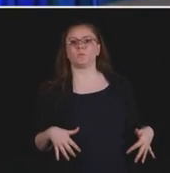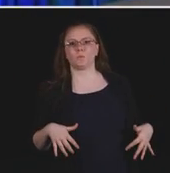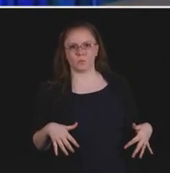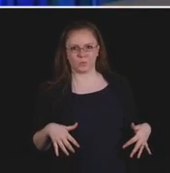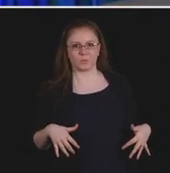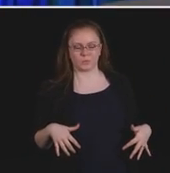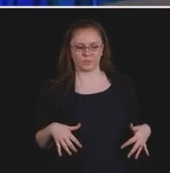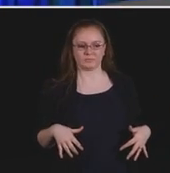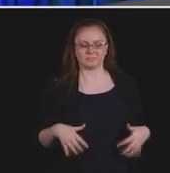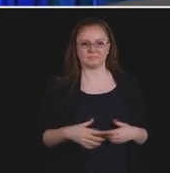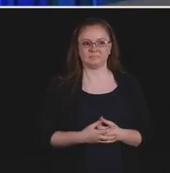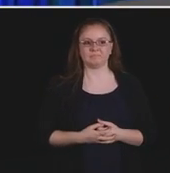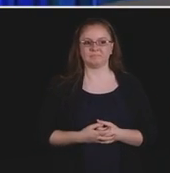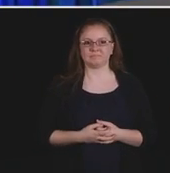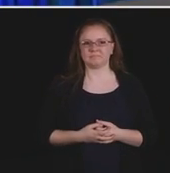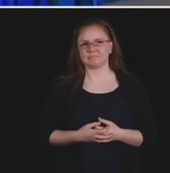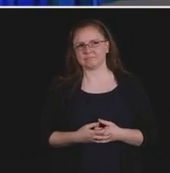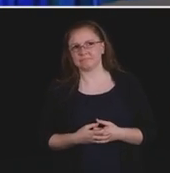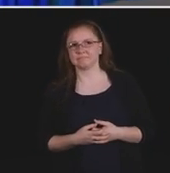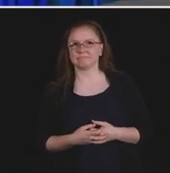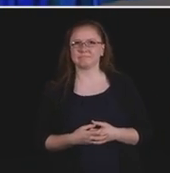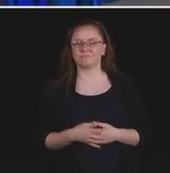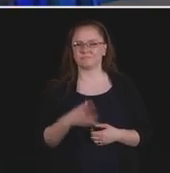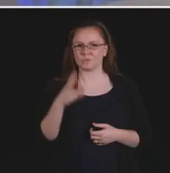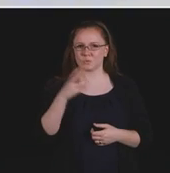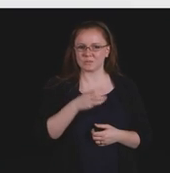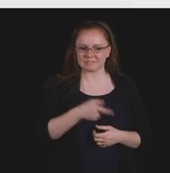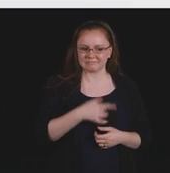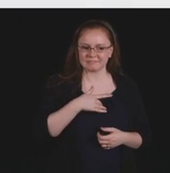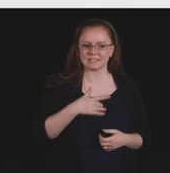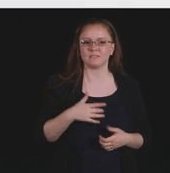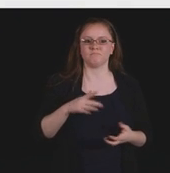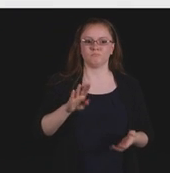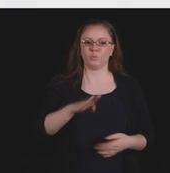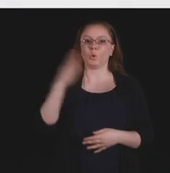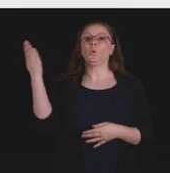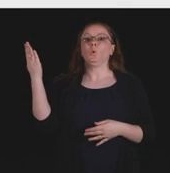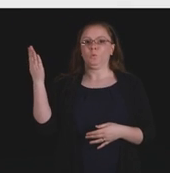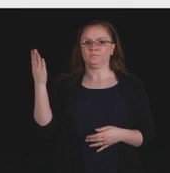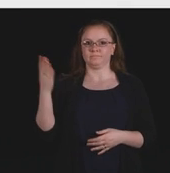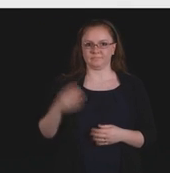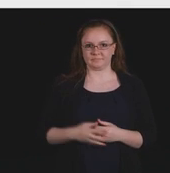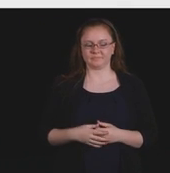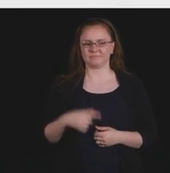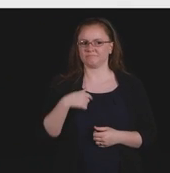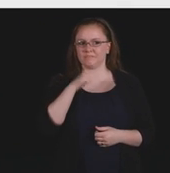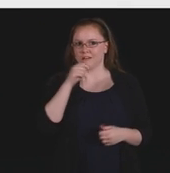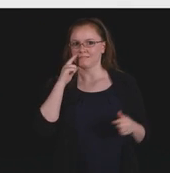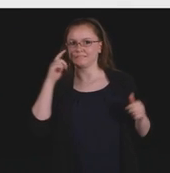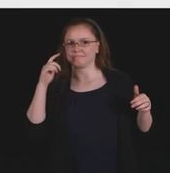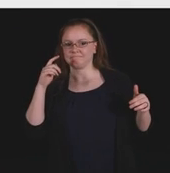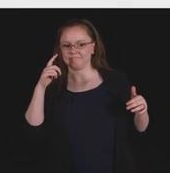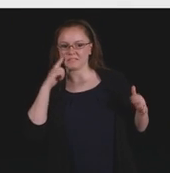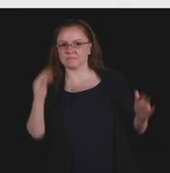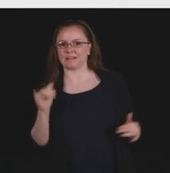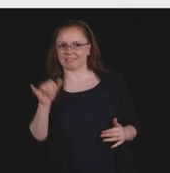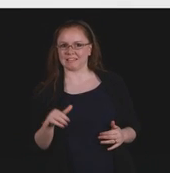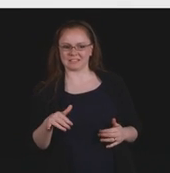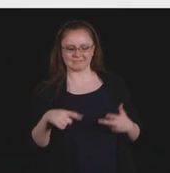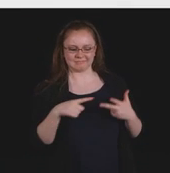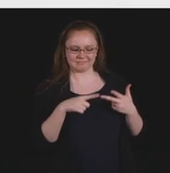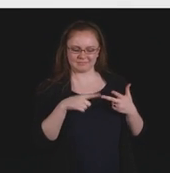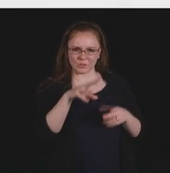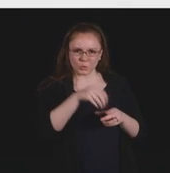Then because all the compound tended to be blue, which I did not expect, because manganese oxides are not supposed to be